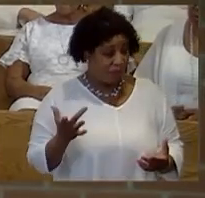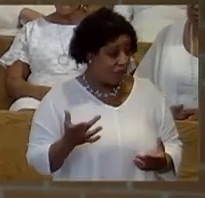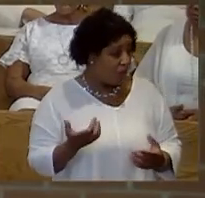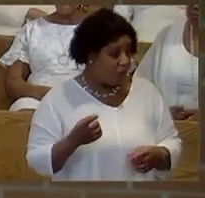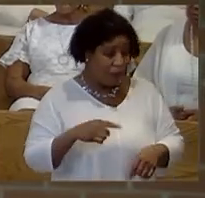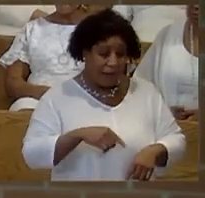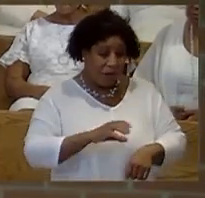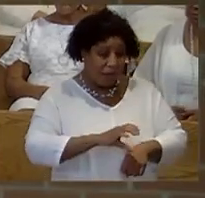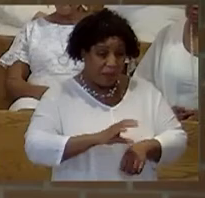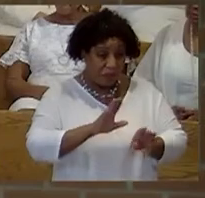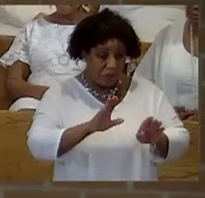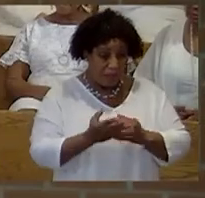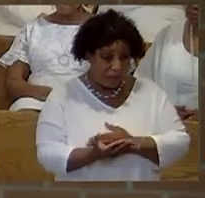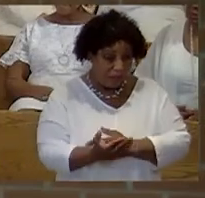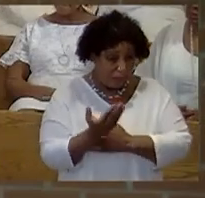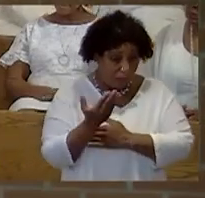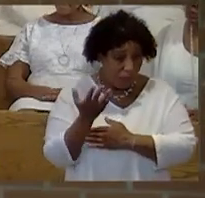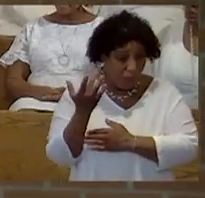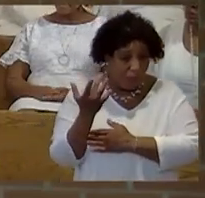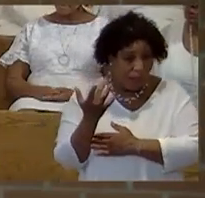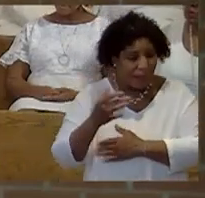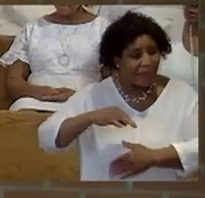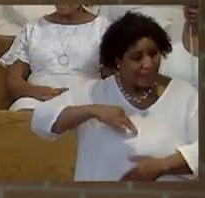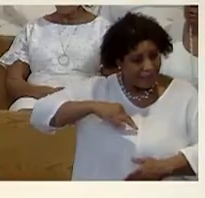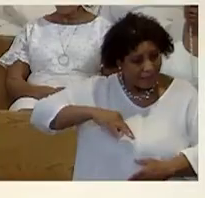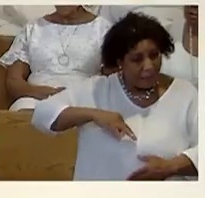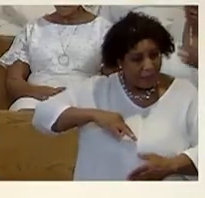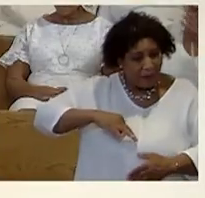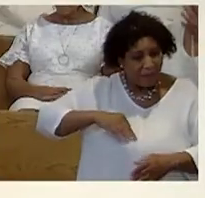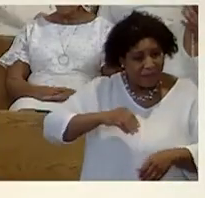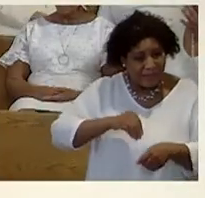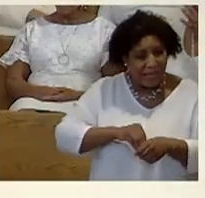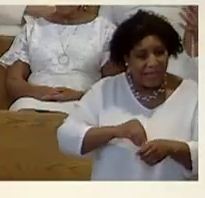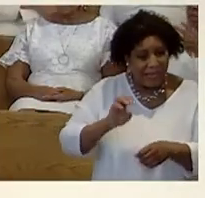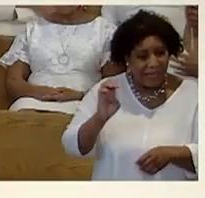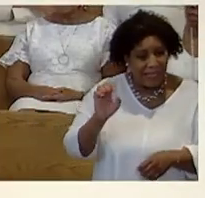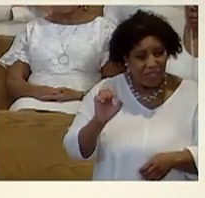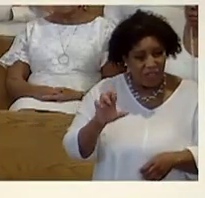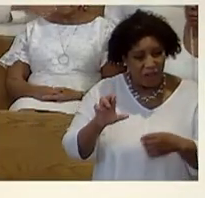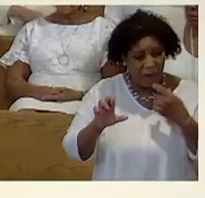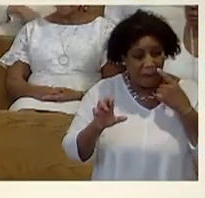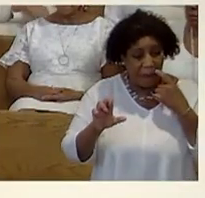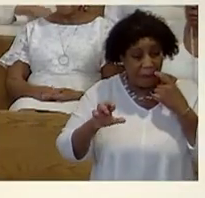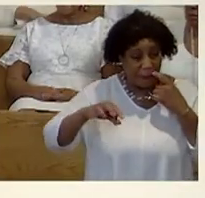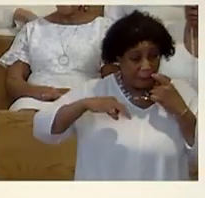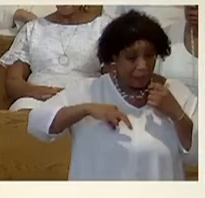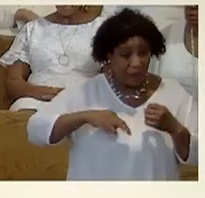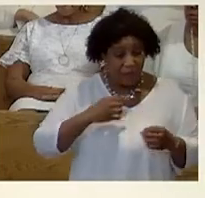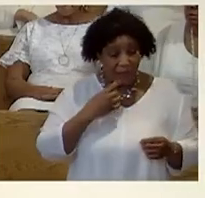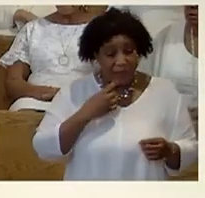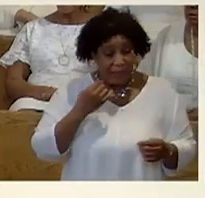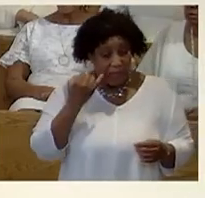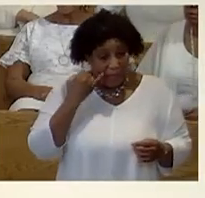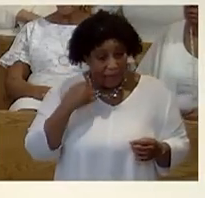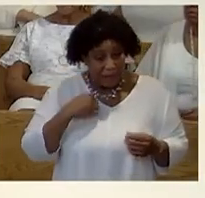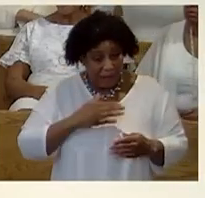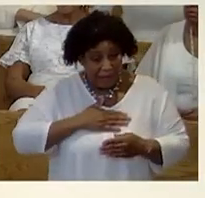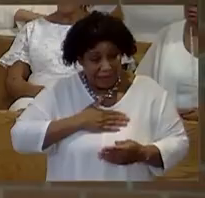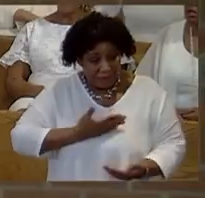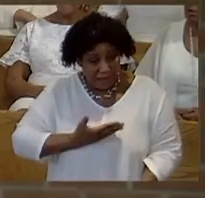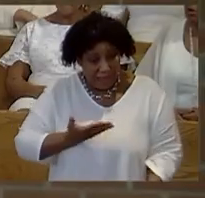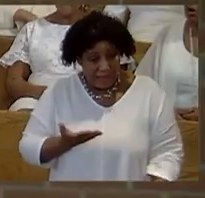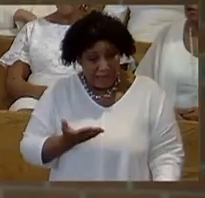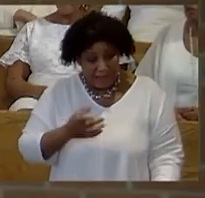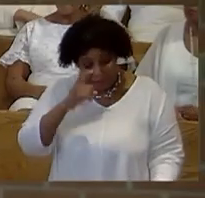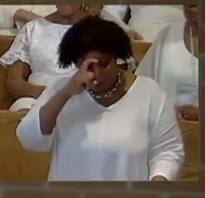on Sunday morning, Resurrection Sunday? Because there's benefits in Easter. Because the benefits say that if I have confessed with my